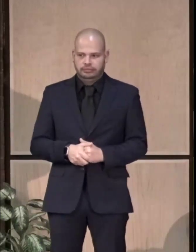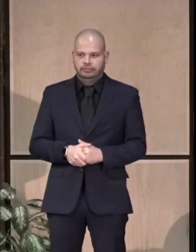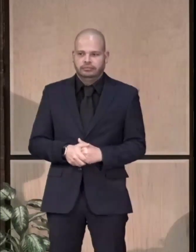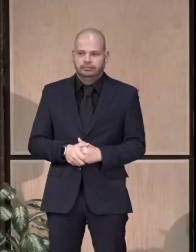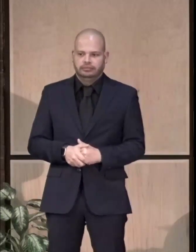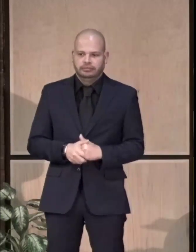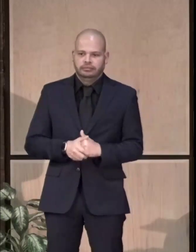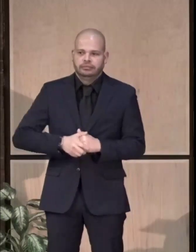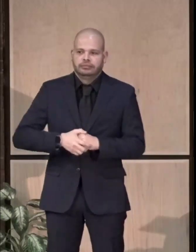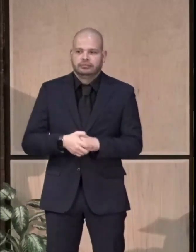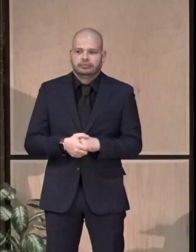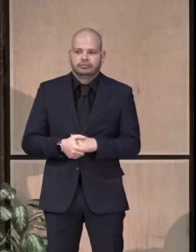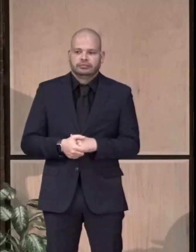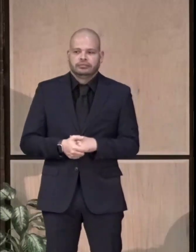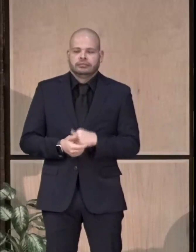Well, there were